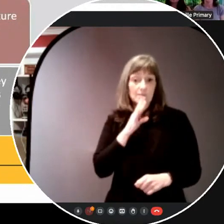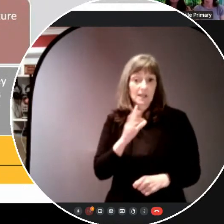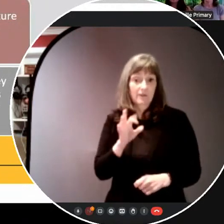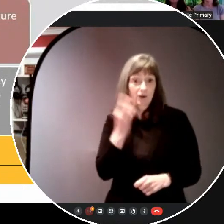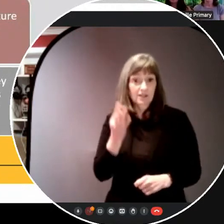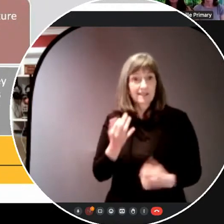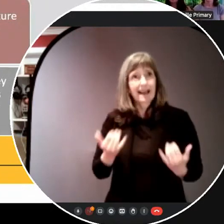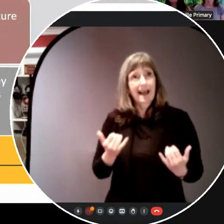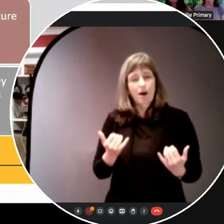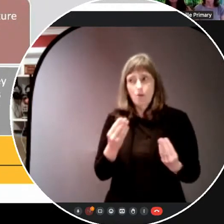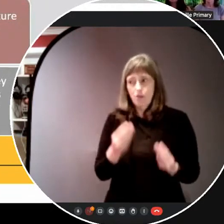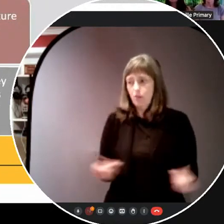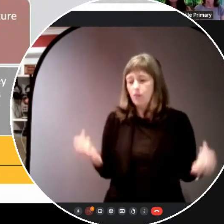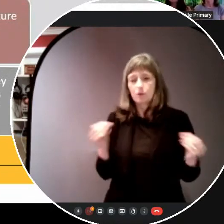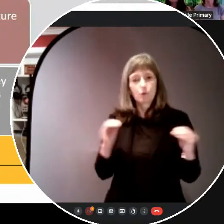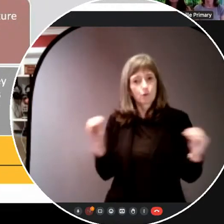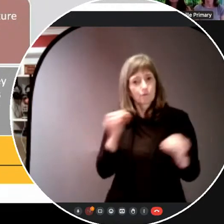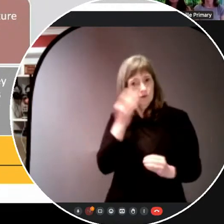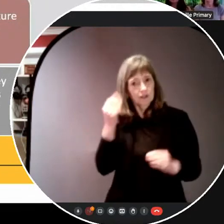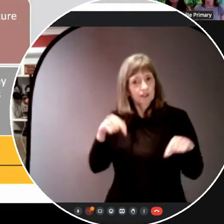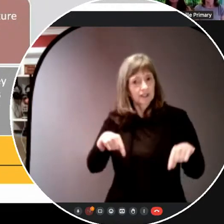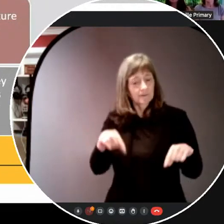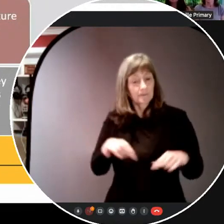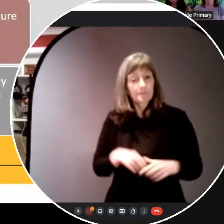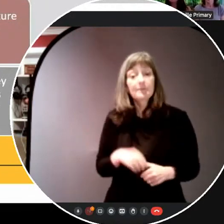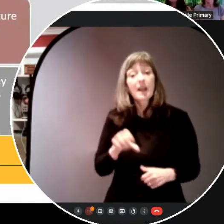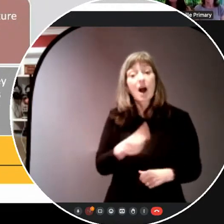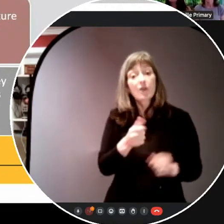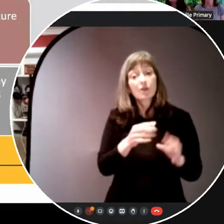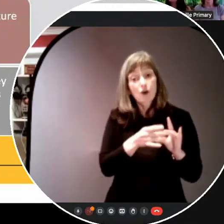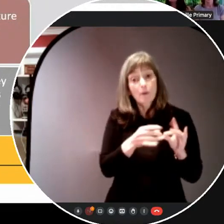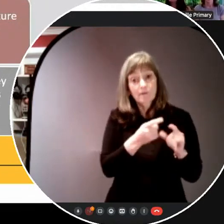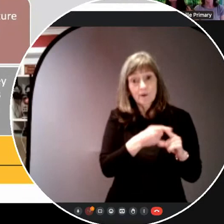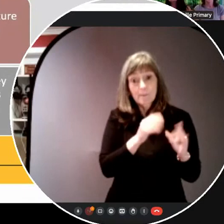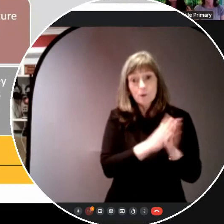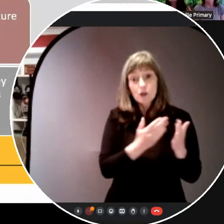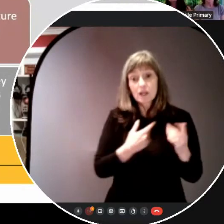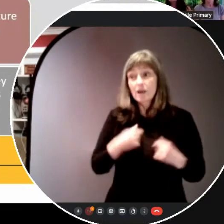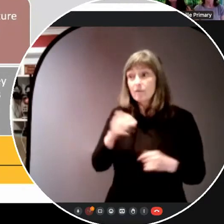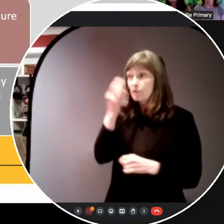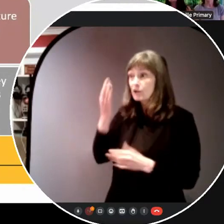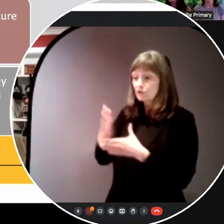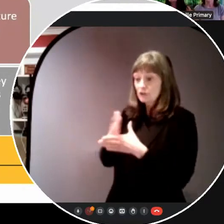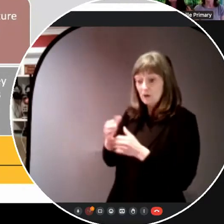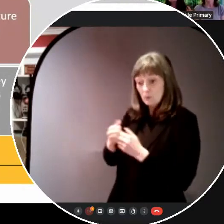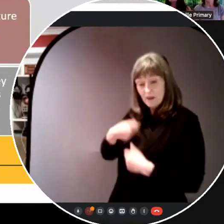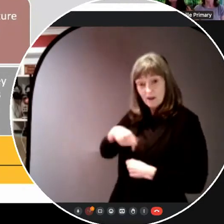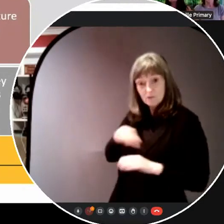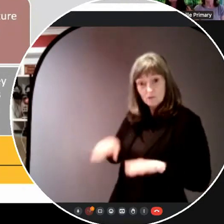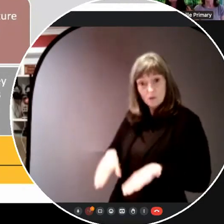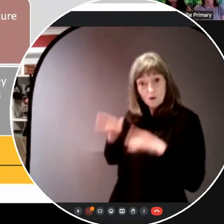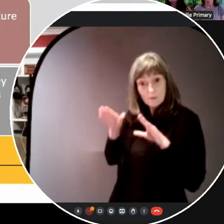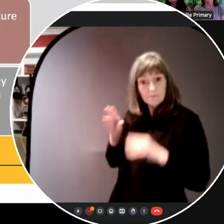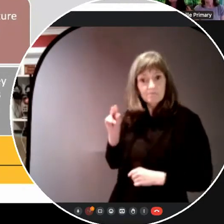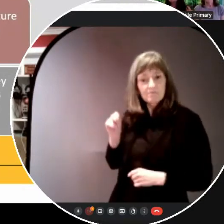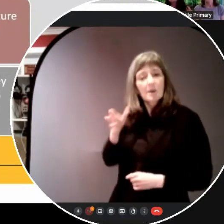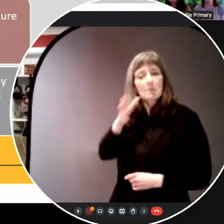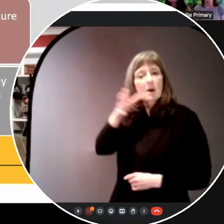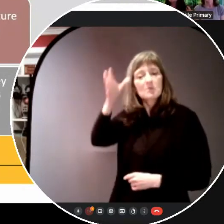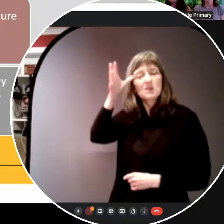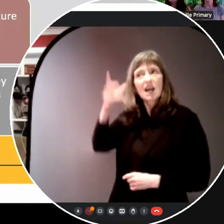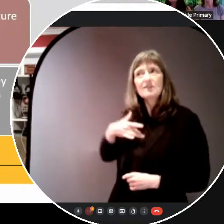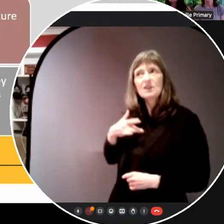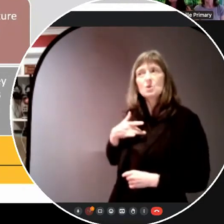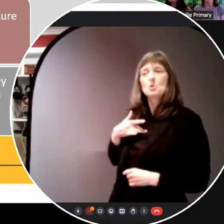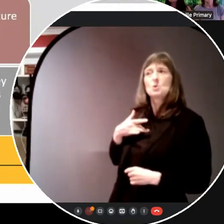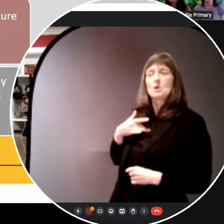language now. Another few excerpts from the book. French was not shared with us as children because mom and dad were afraid we would be punished